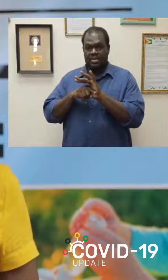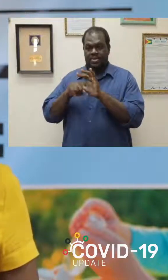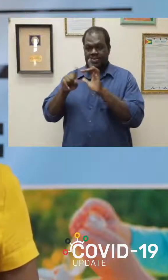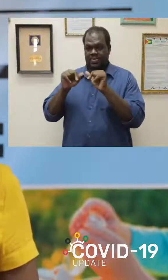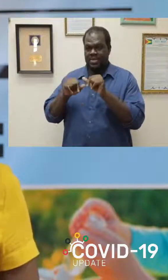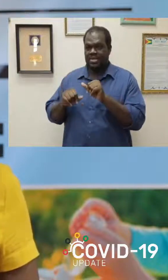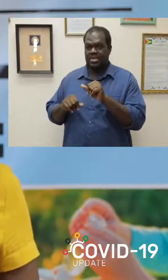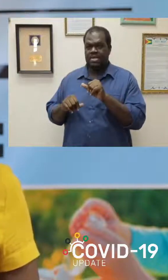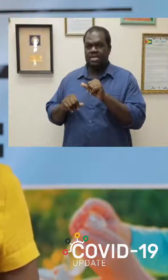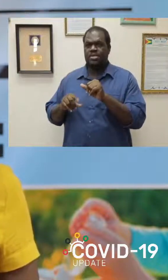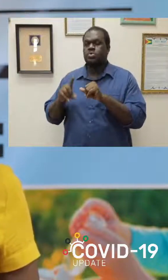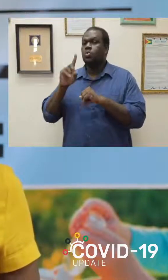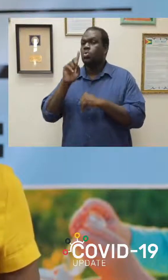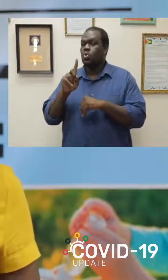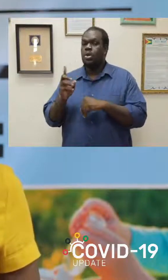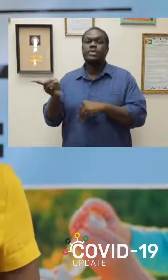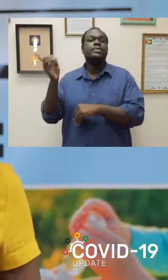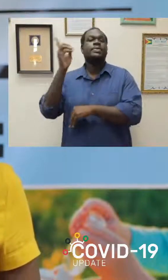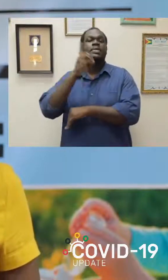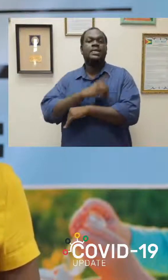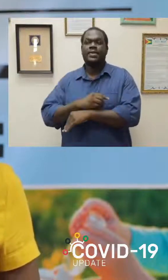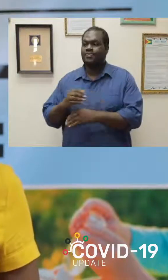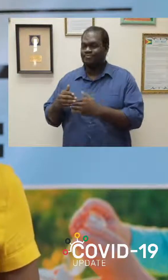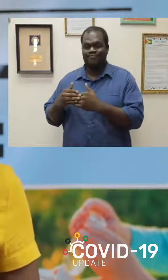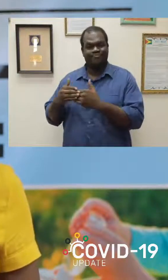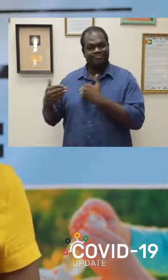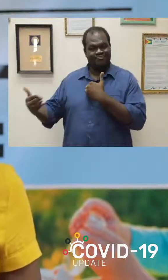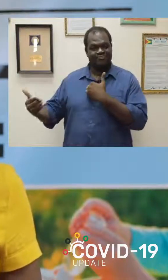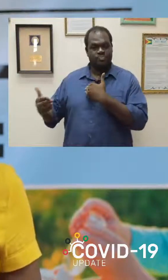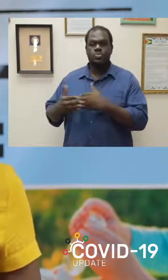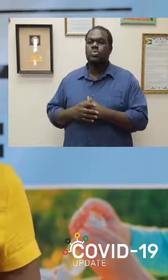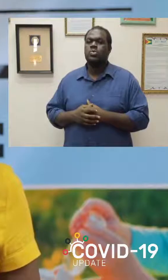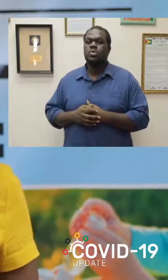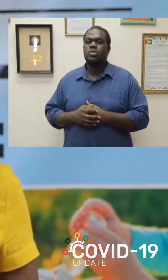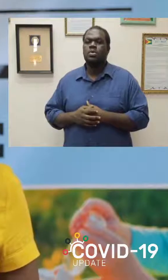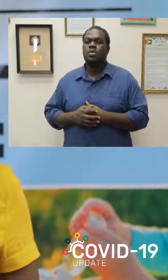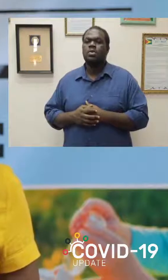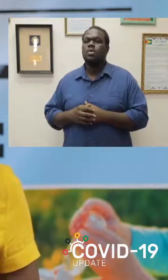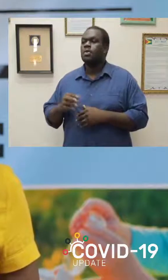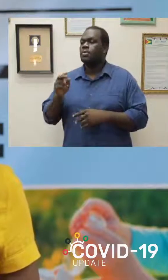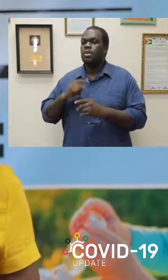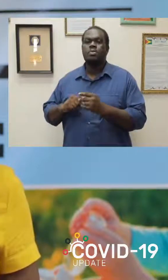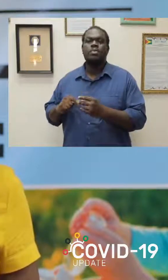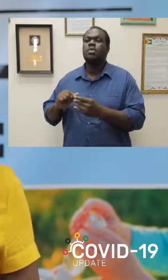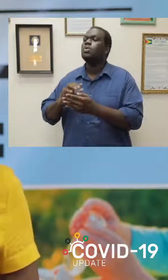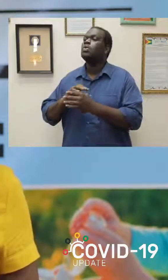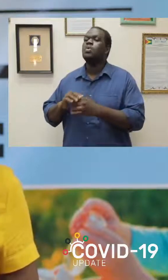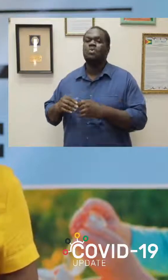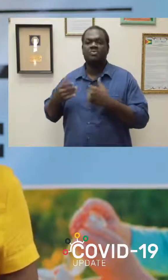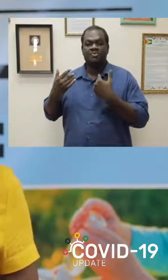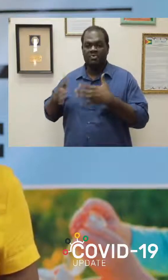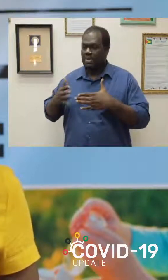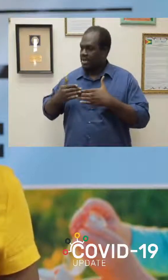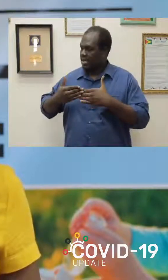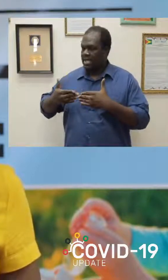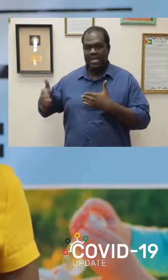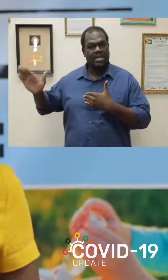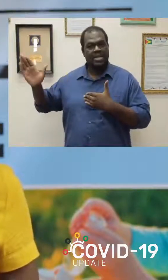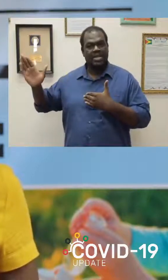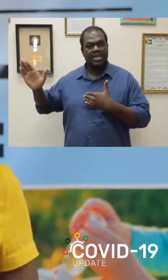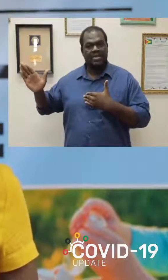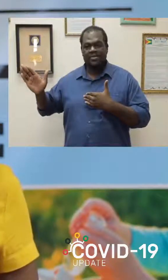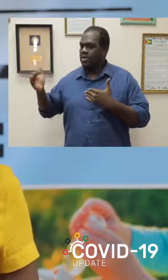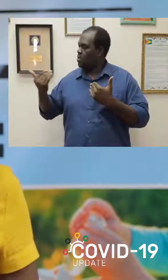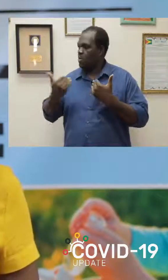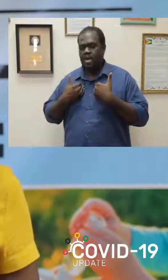go home are not infectious, which simply means that they cannot transmit the virus to anyone else because